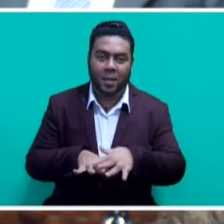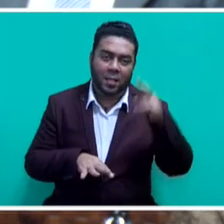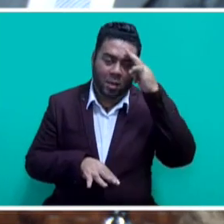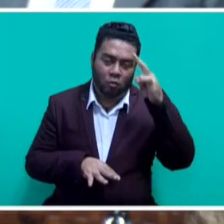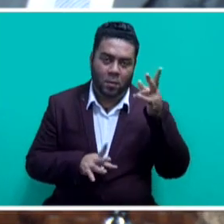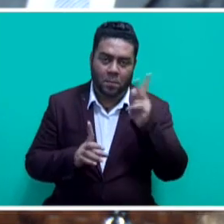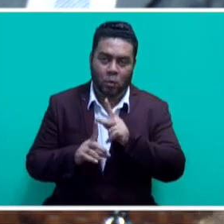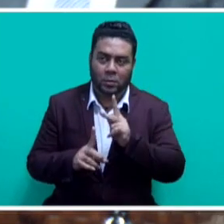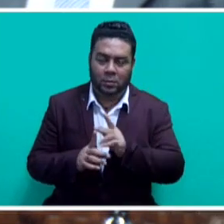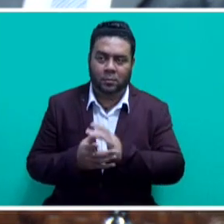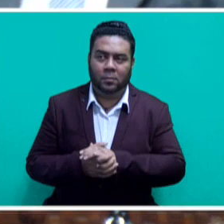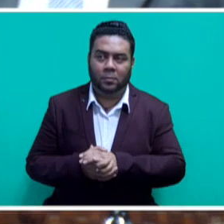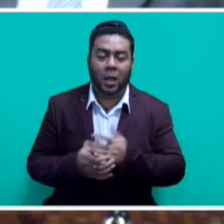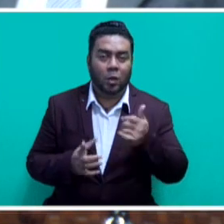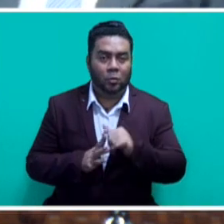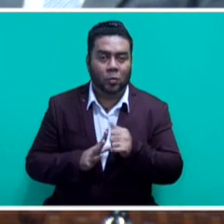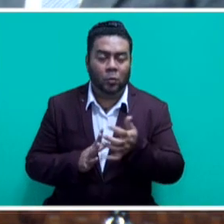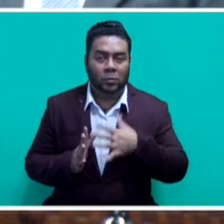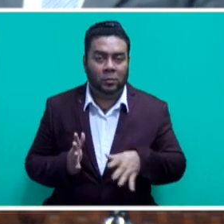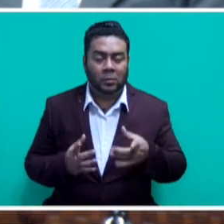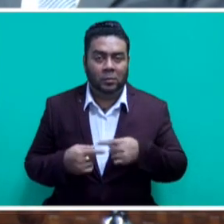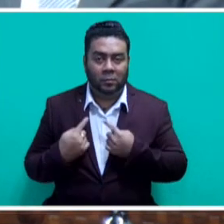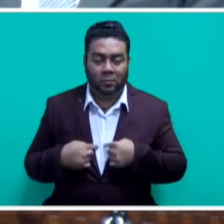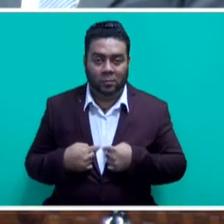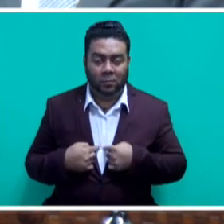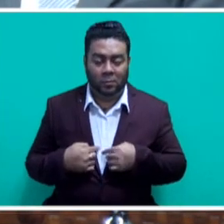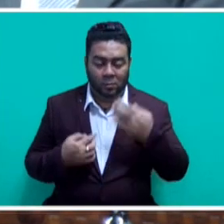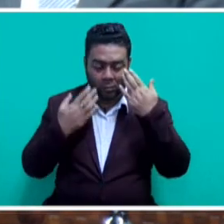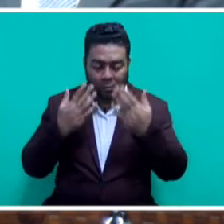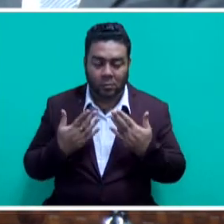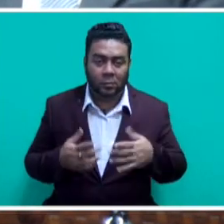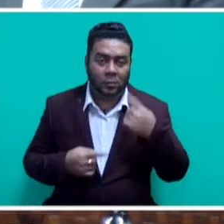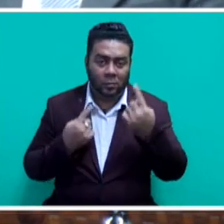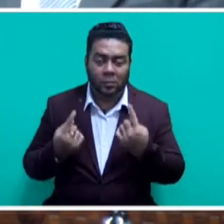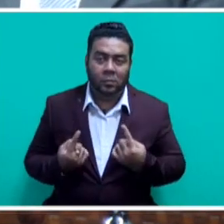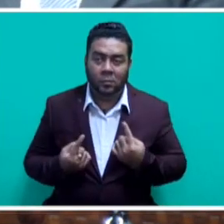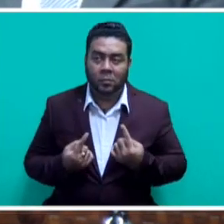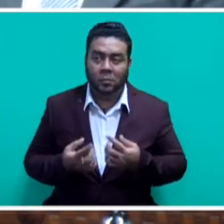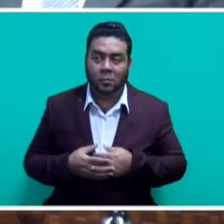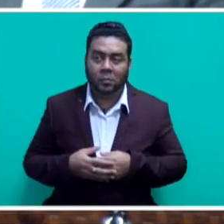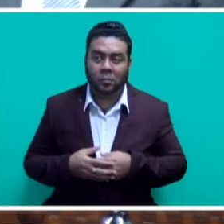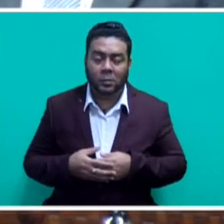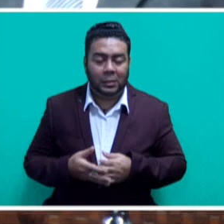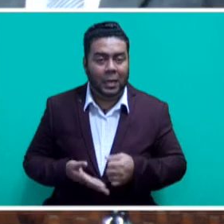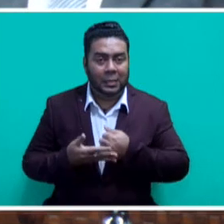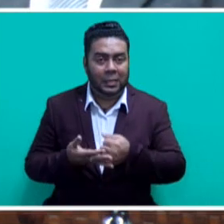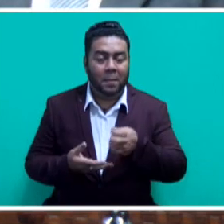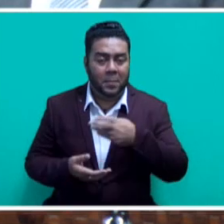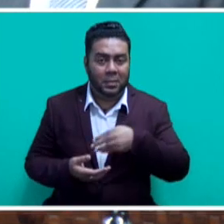priorities. I would also like to extend my heartfelt appreciation to each and every Cabinet Minister and Assistant